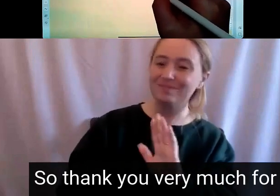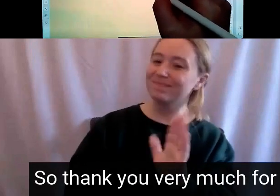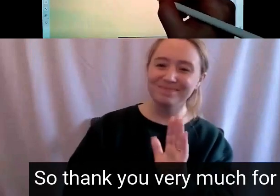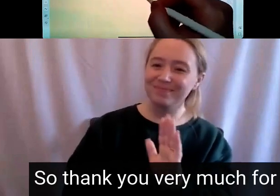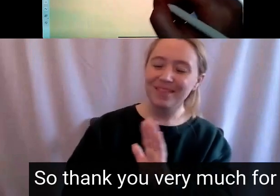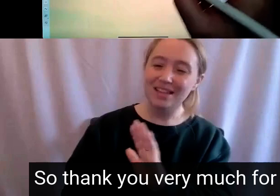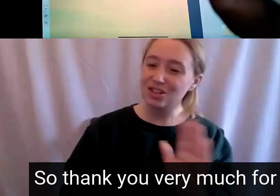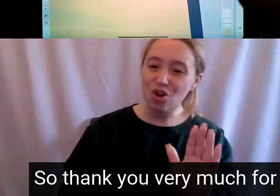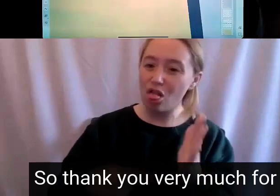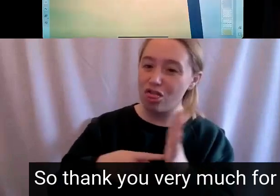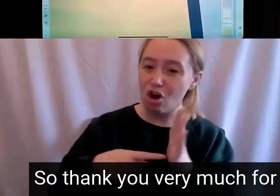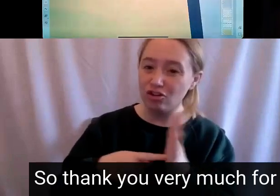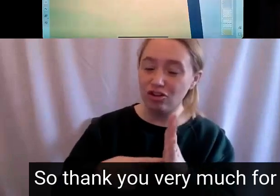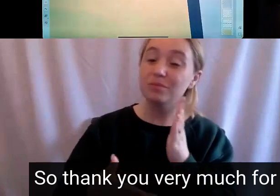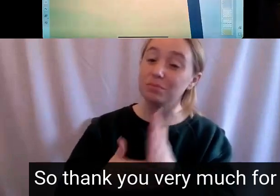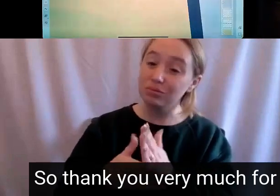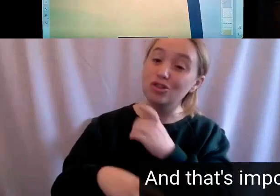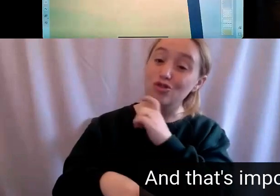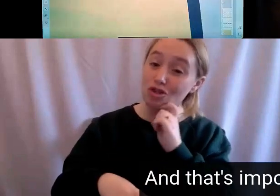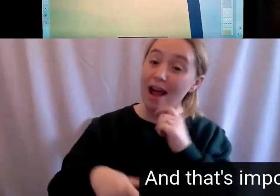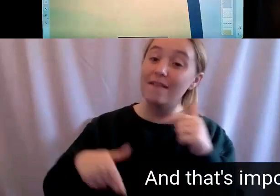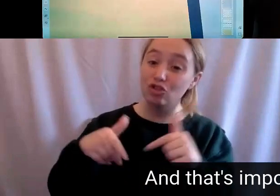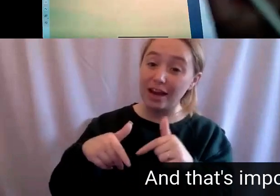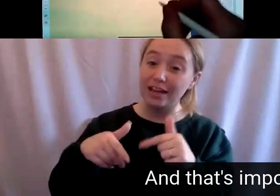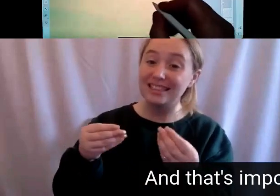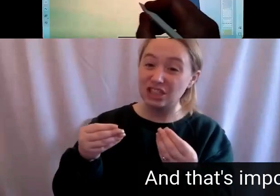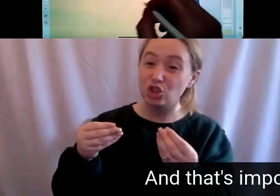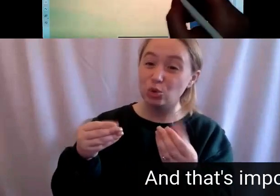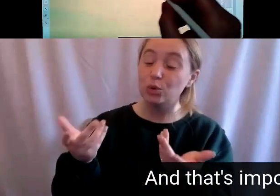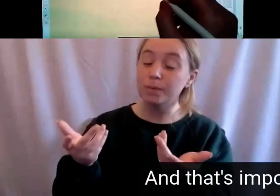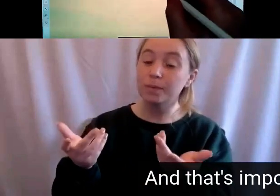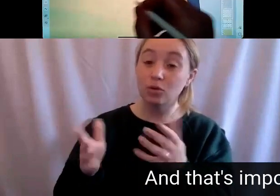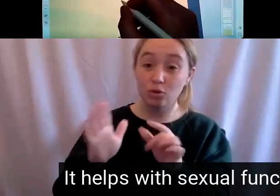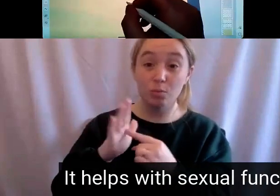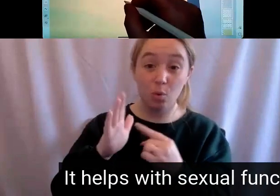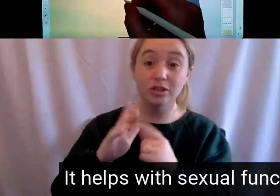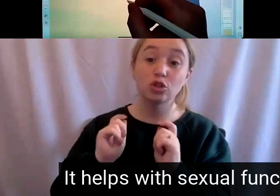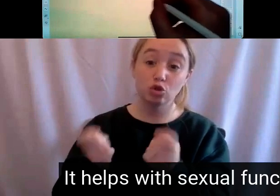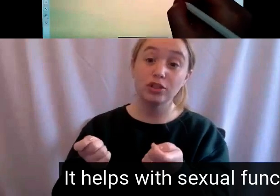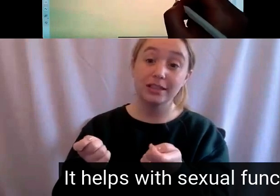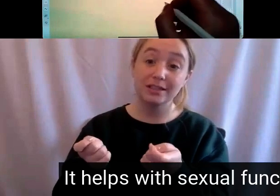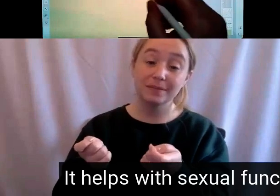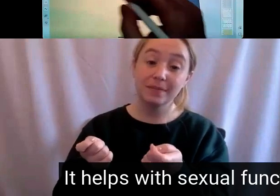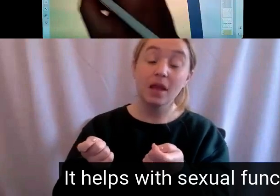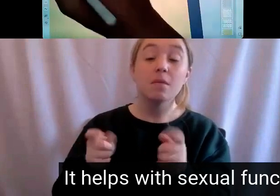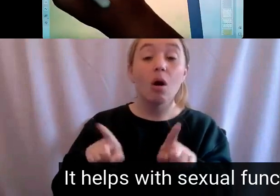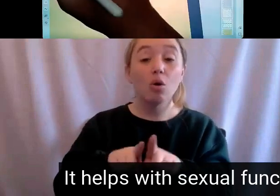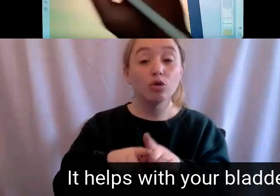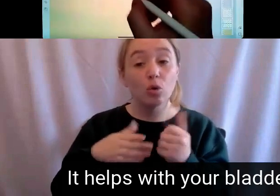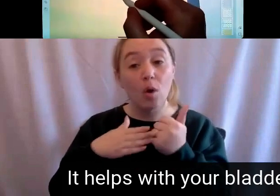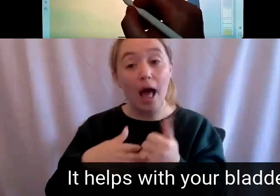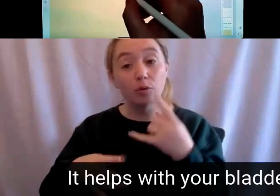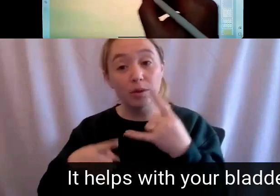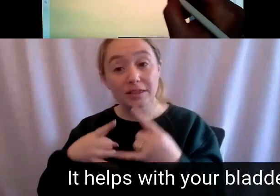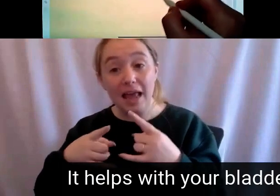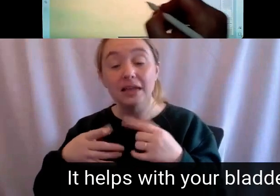So thank you very much for asking that question, Lorraine. And that's important to treat that. It helps with sexual function. It helps with prolapse.